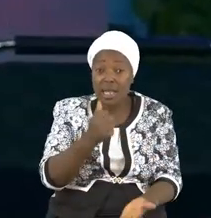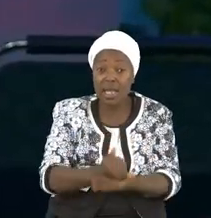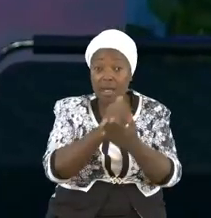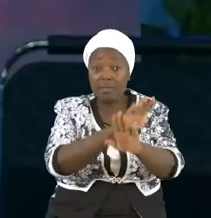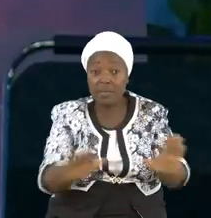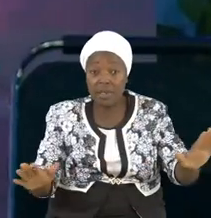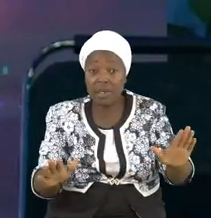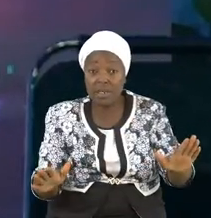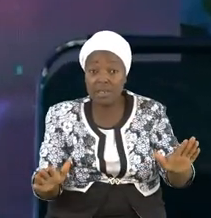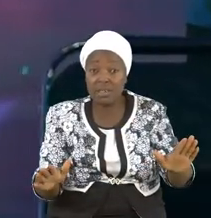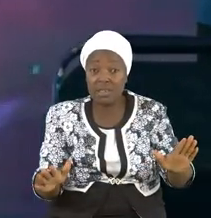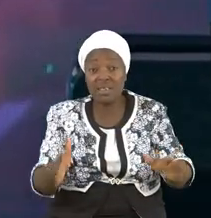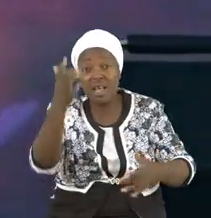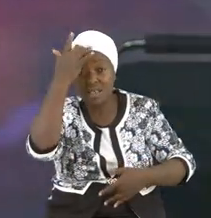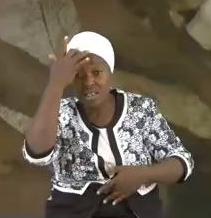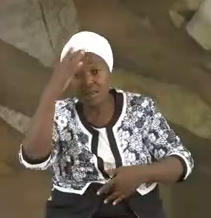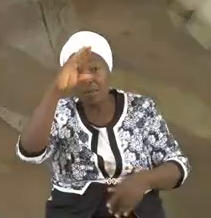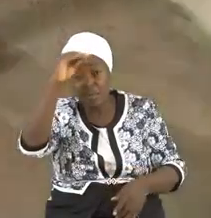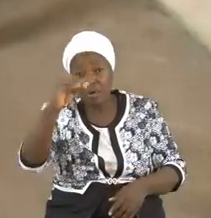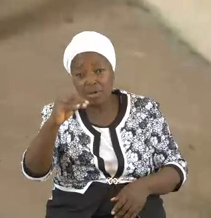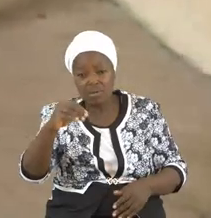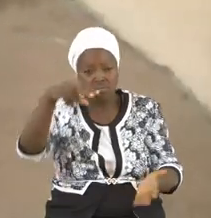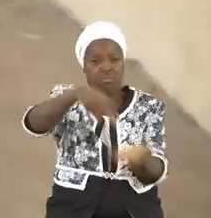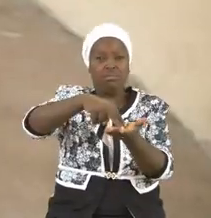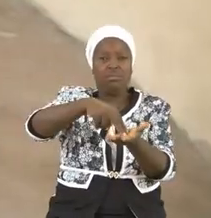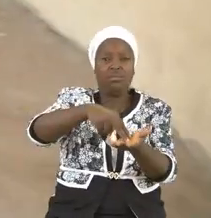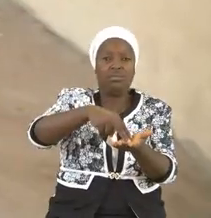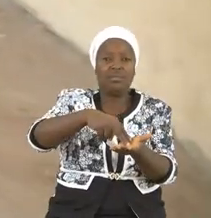invalid boy got up.